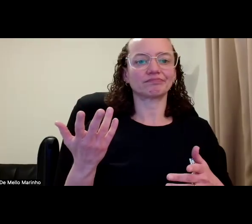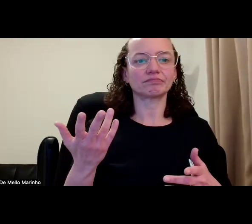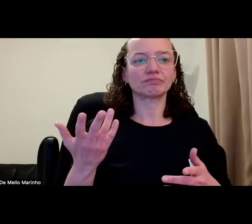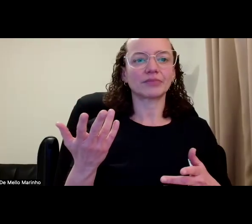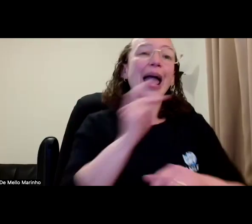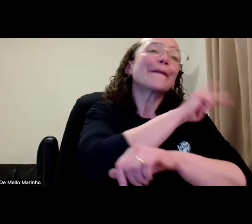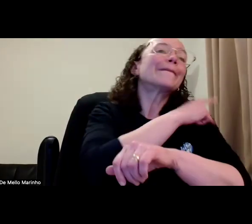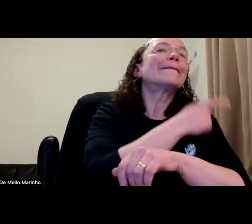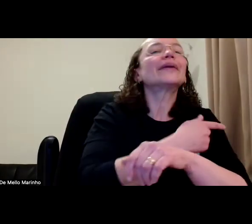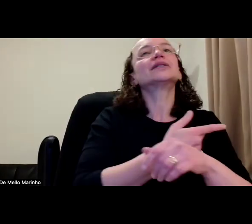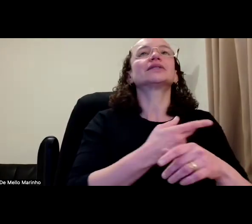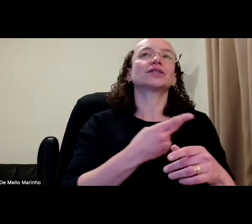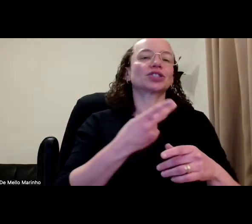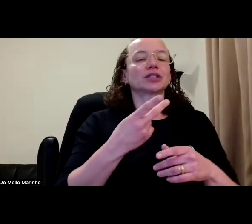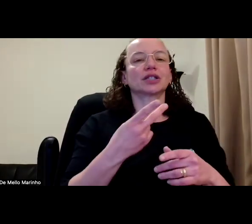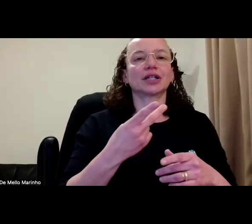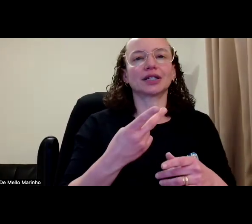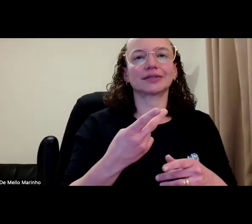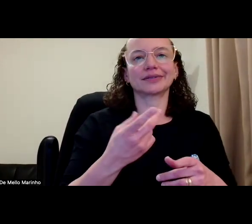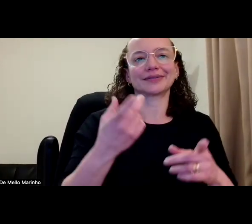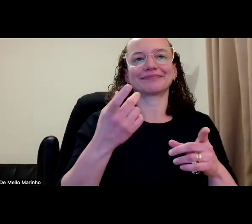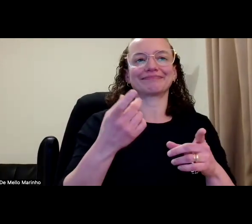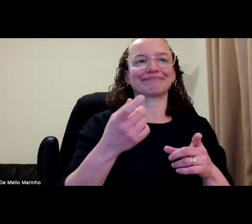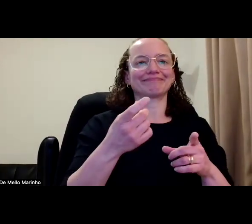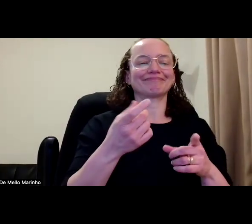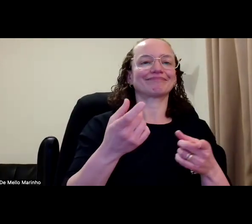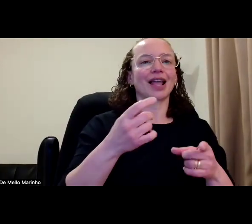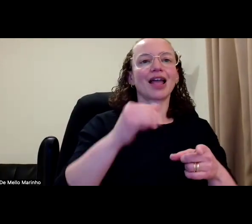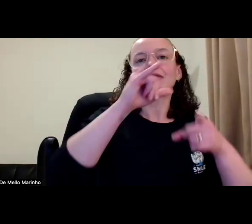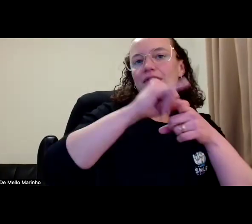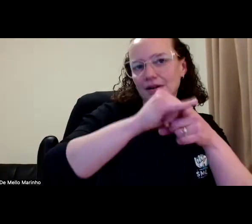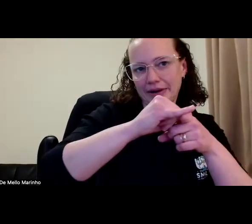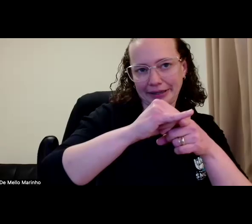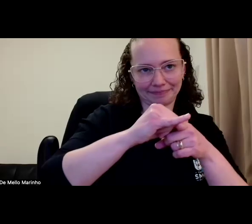Gum disease is like, that patient,